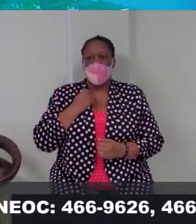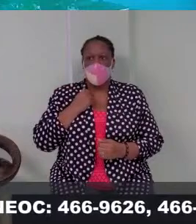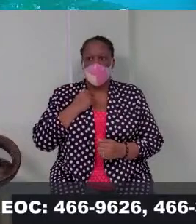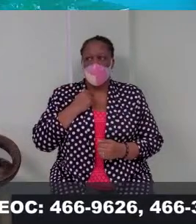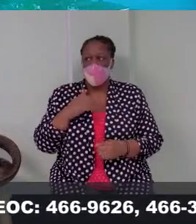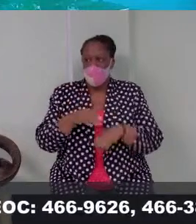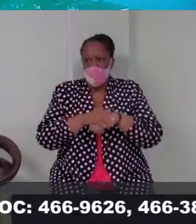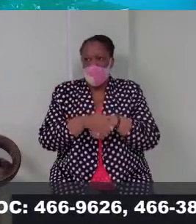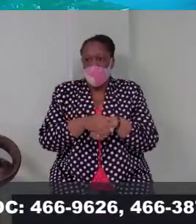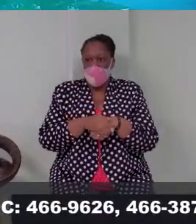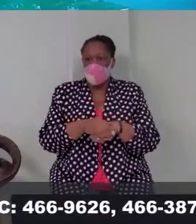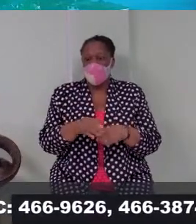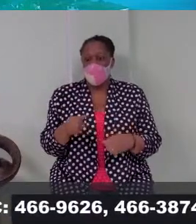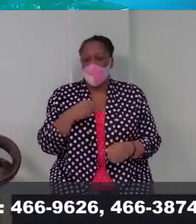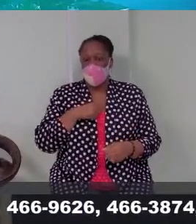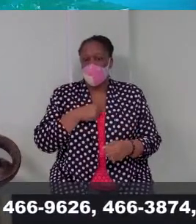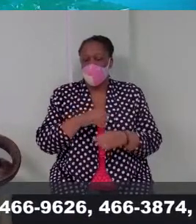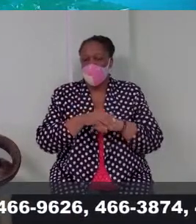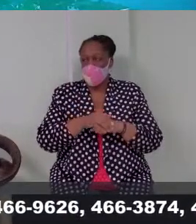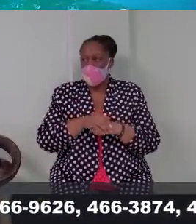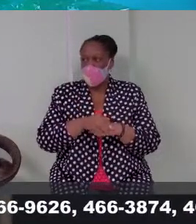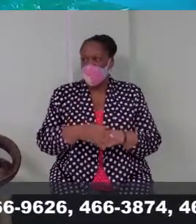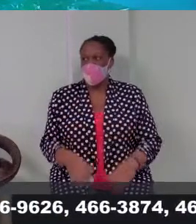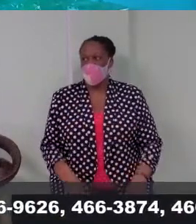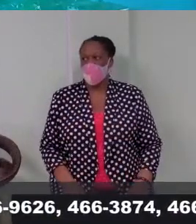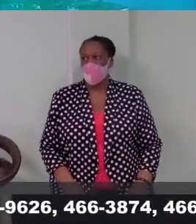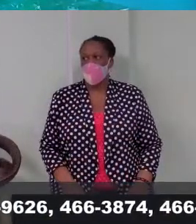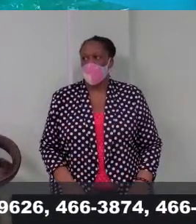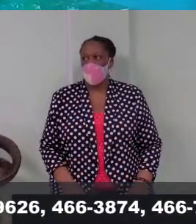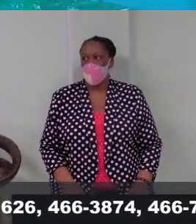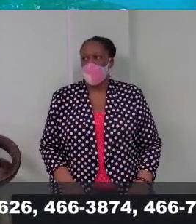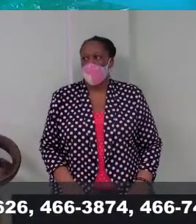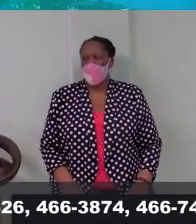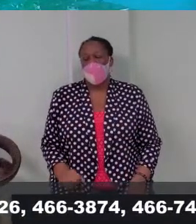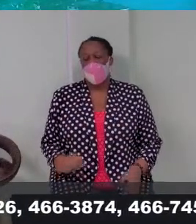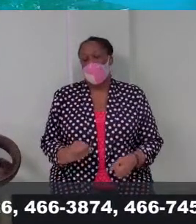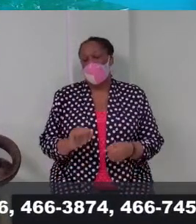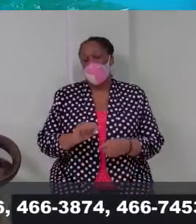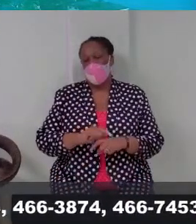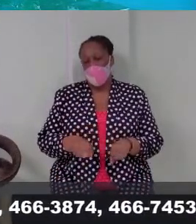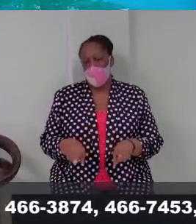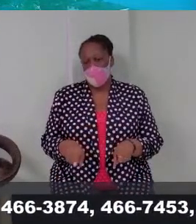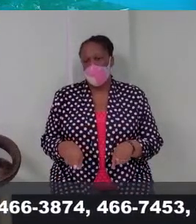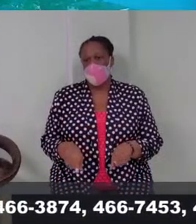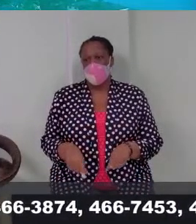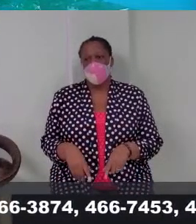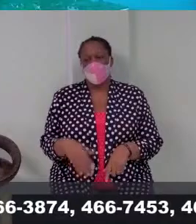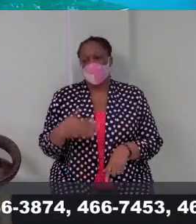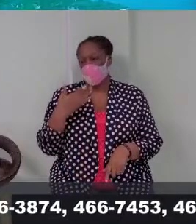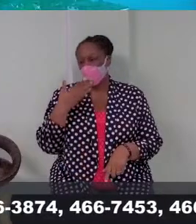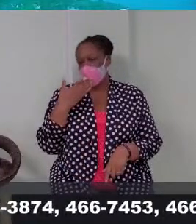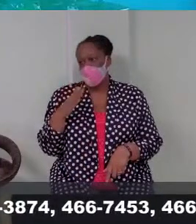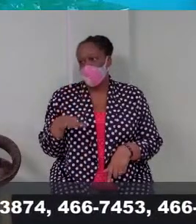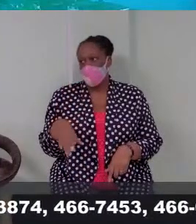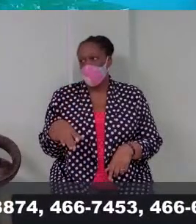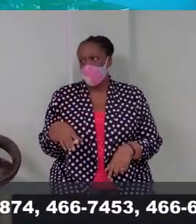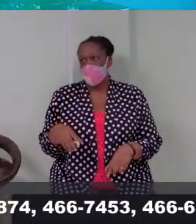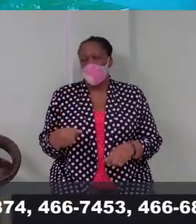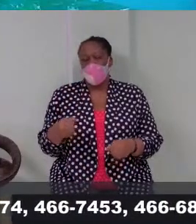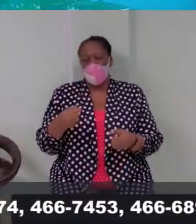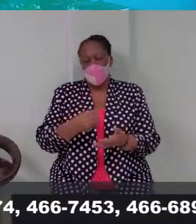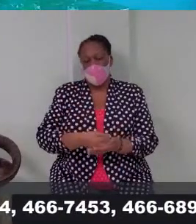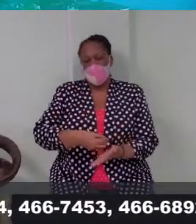news. However, the bad news is that the BBC has an article that states that rich